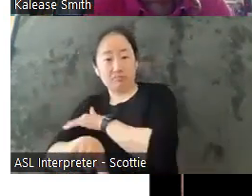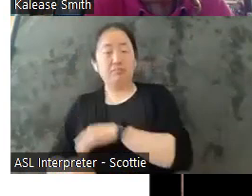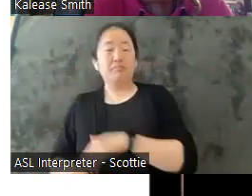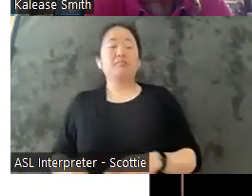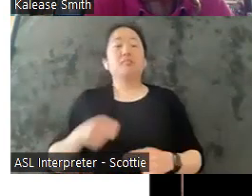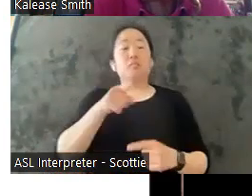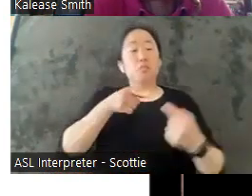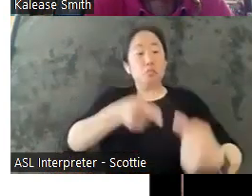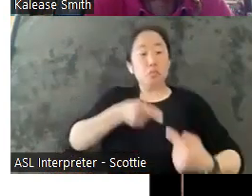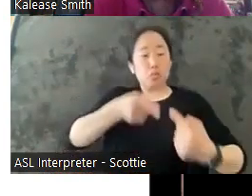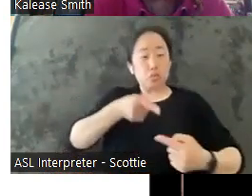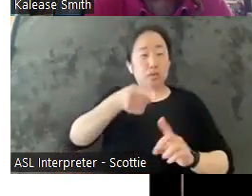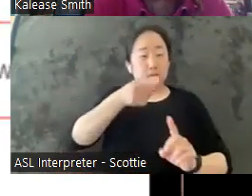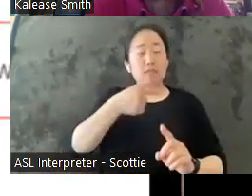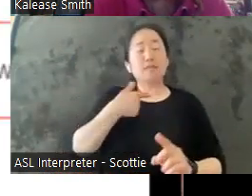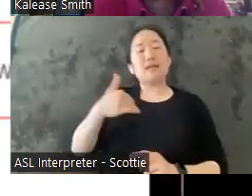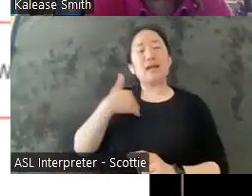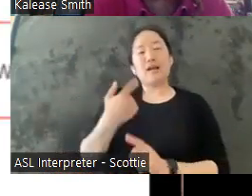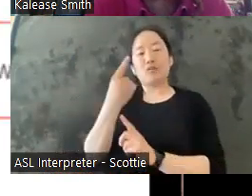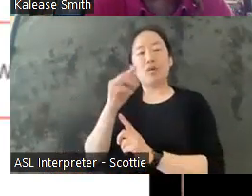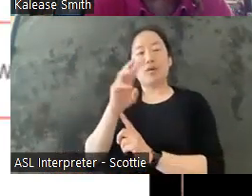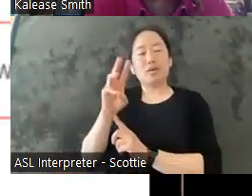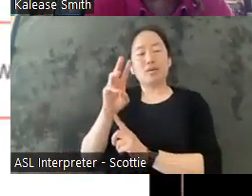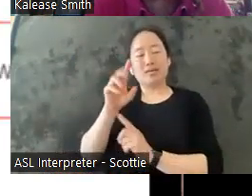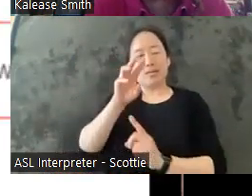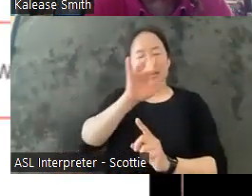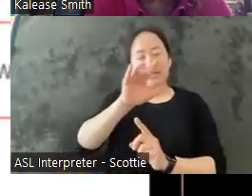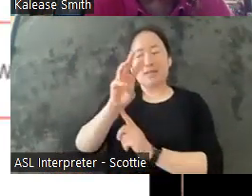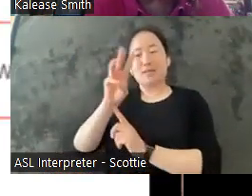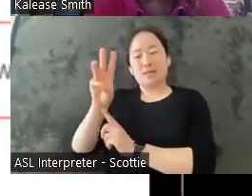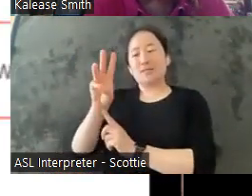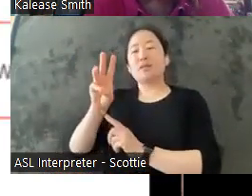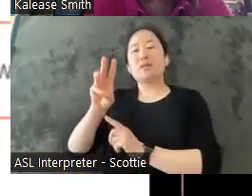of the screen, it says go to www.menti.com and use the code